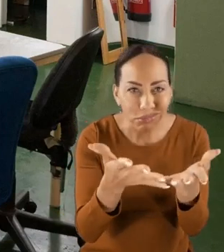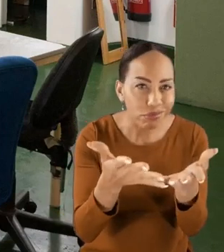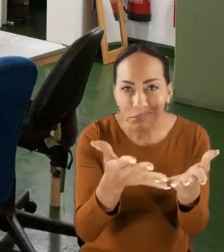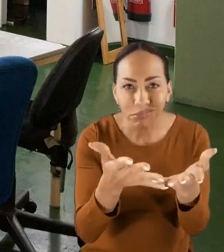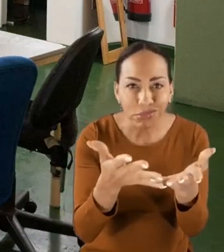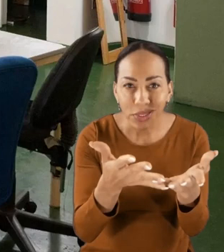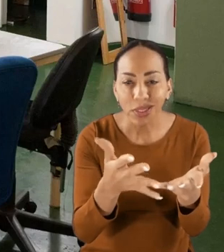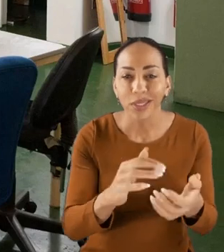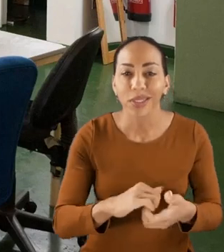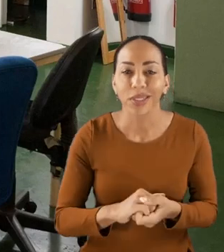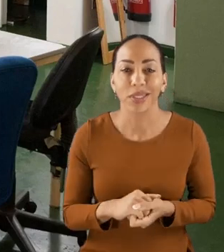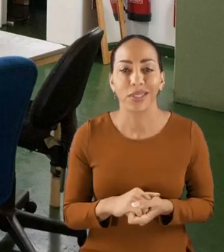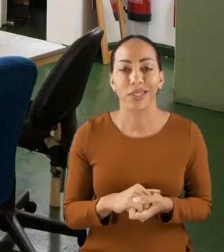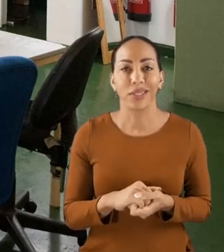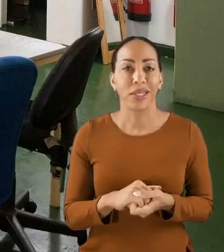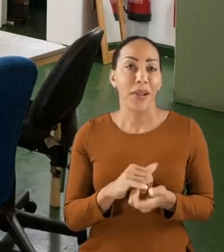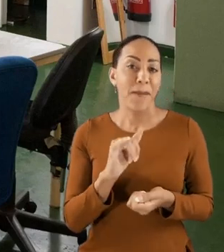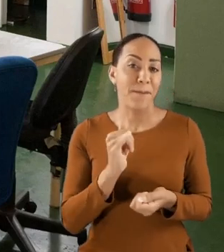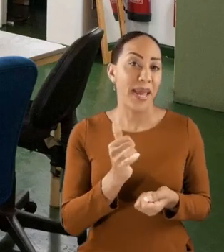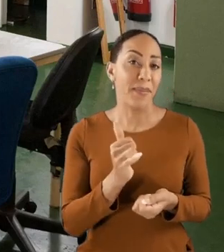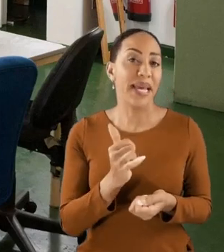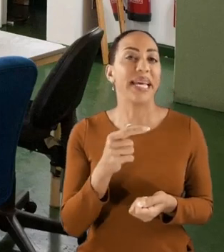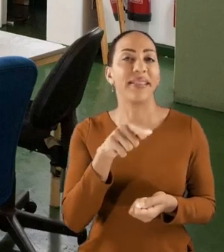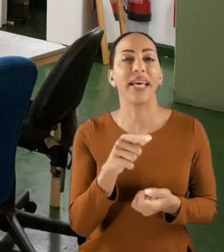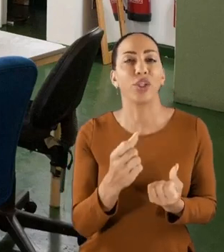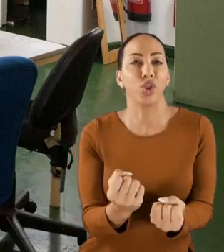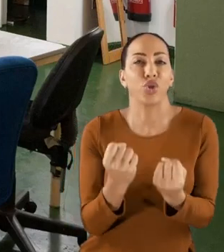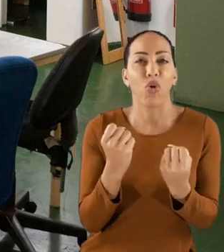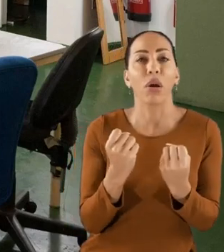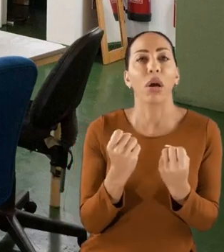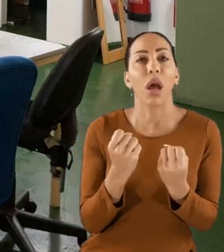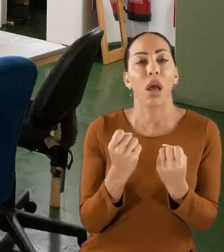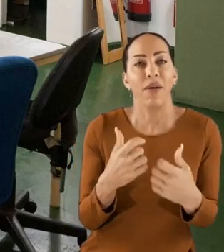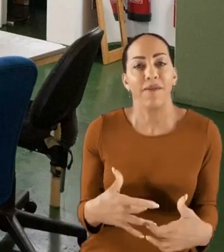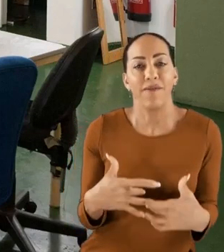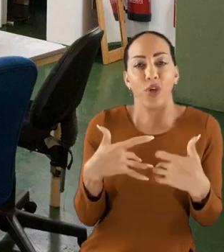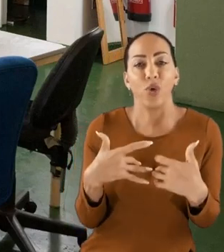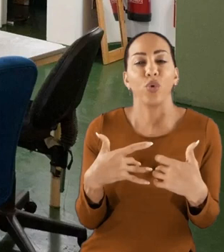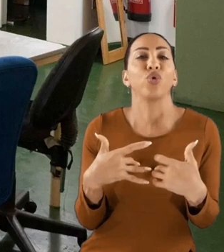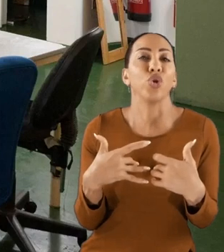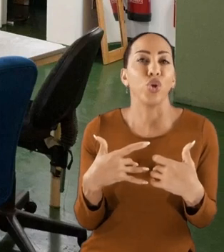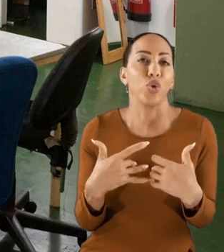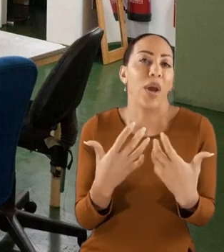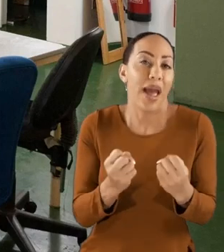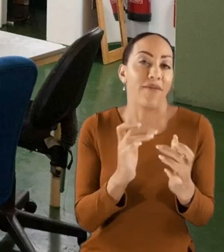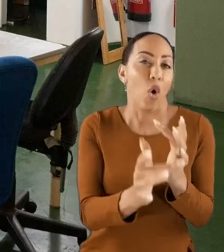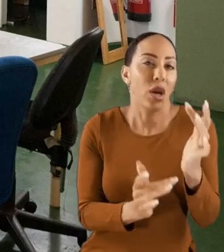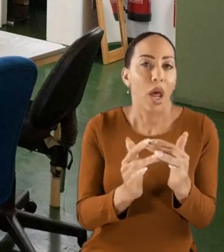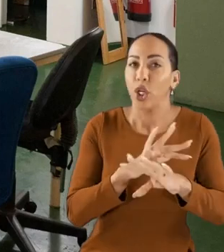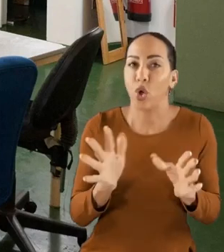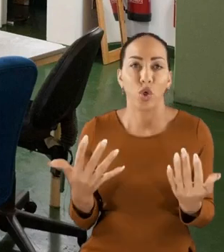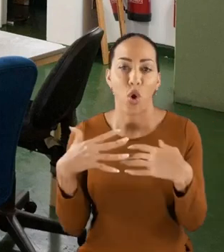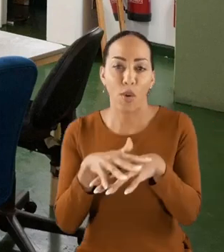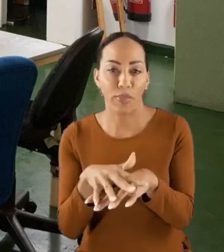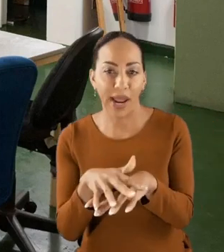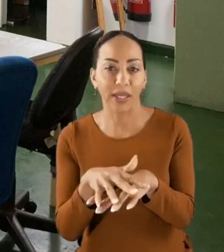Like maybe there is a strong argument for us aiming for an online angle rather than aiming for a hybrid one, and then